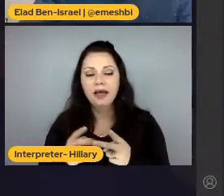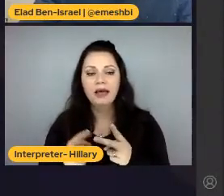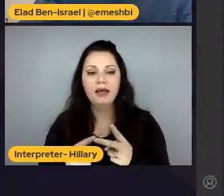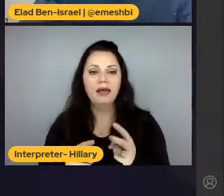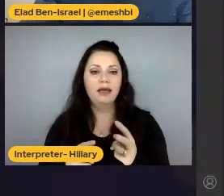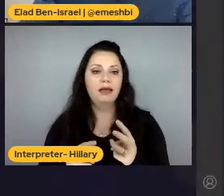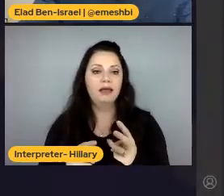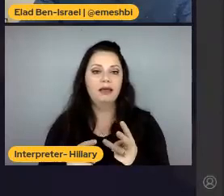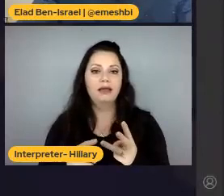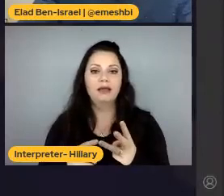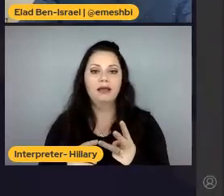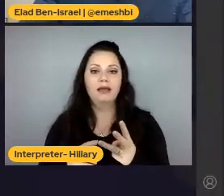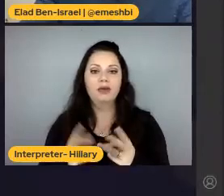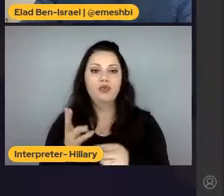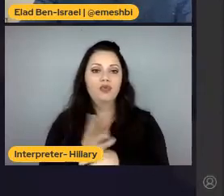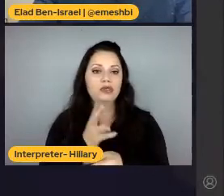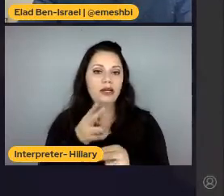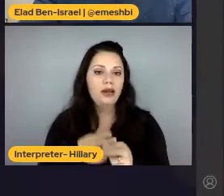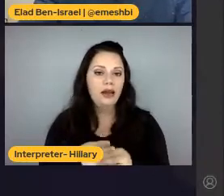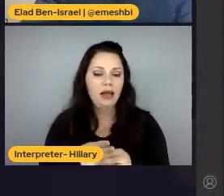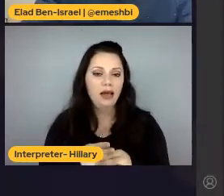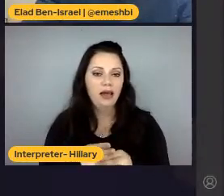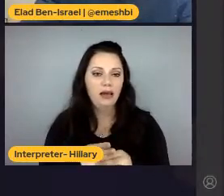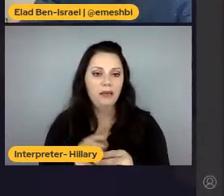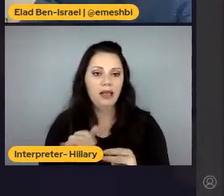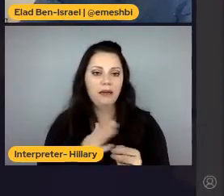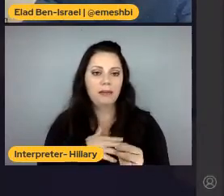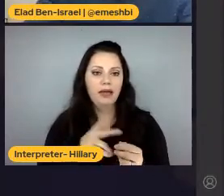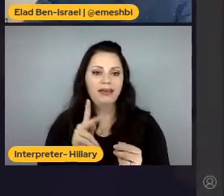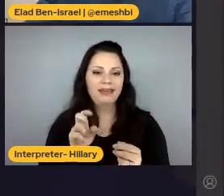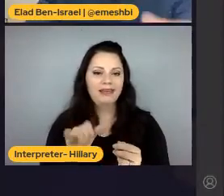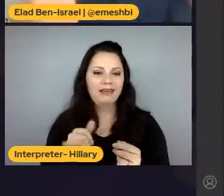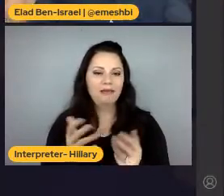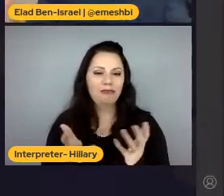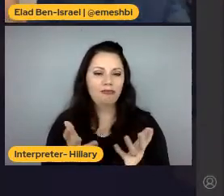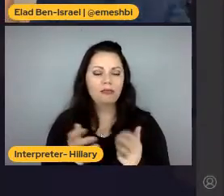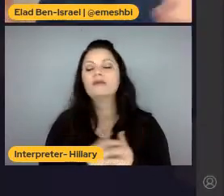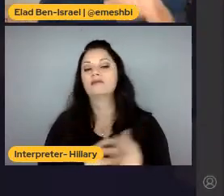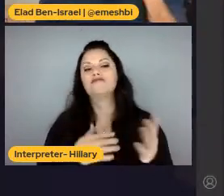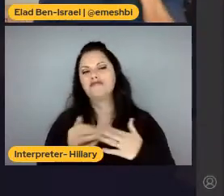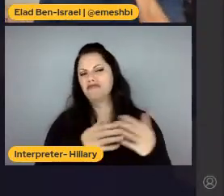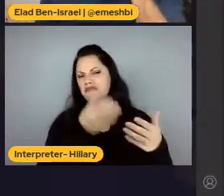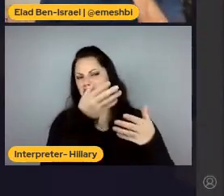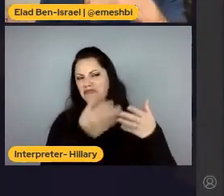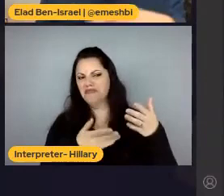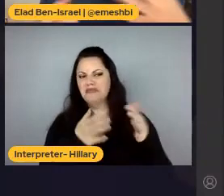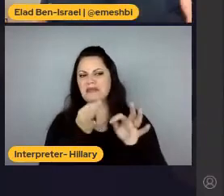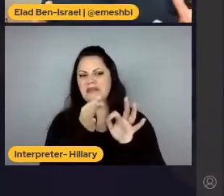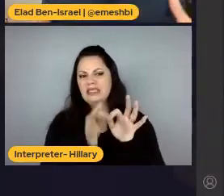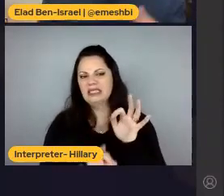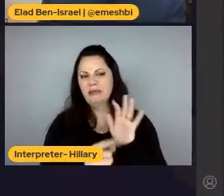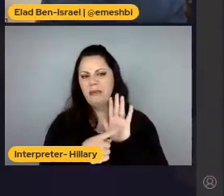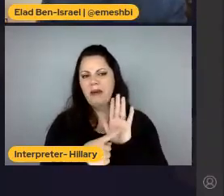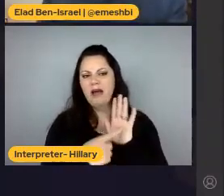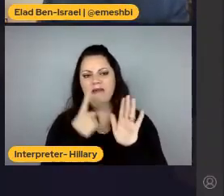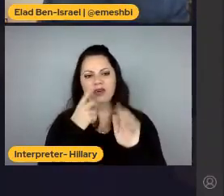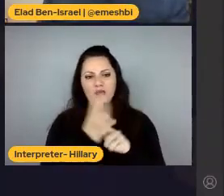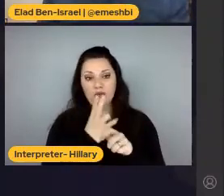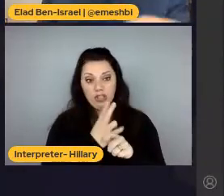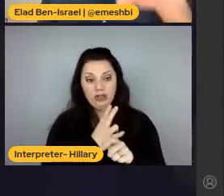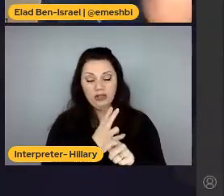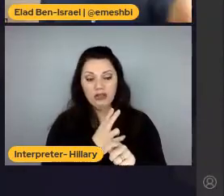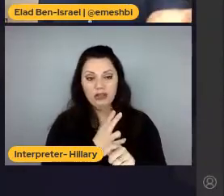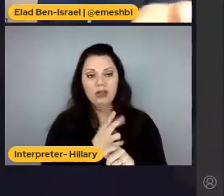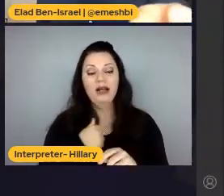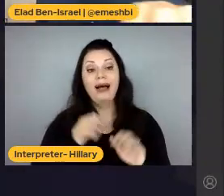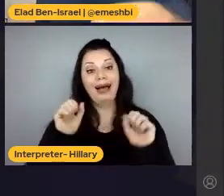then I guess username would be like my key, right? So this is a simple model for user, and